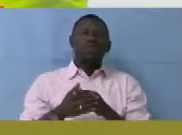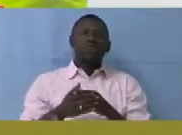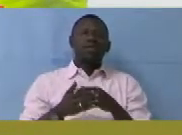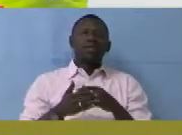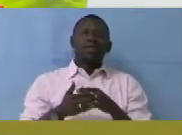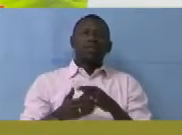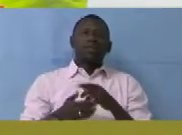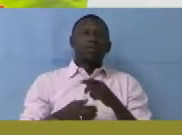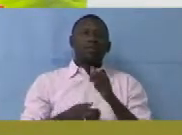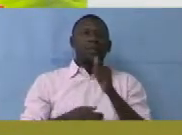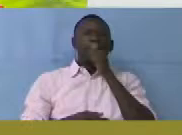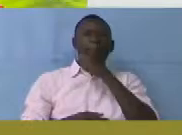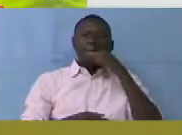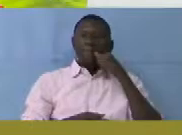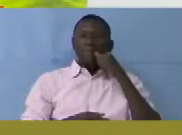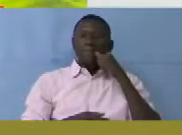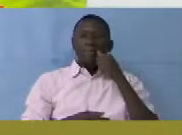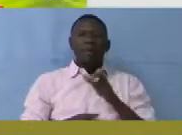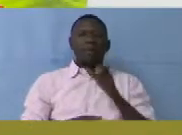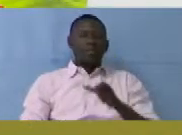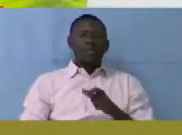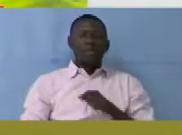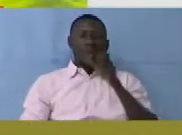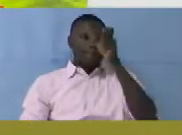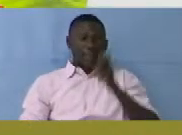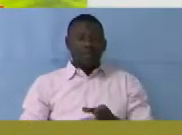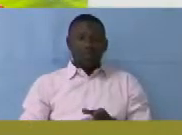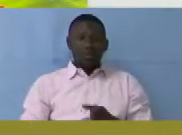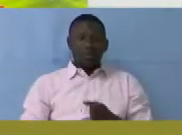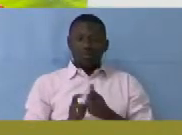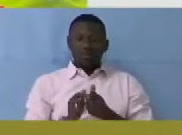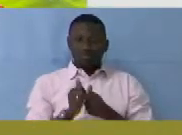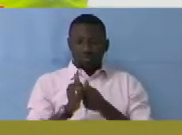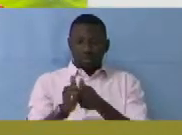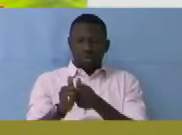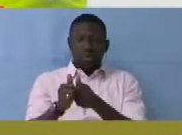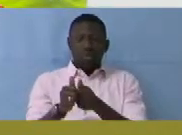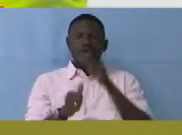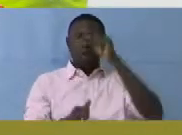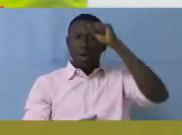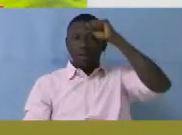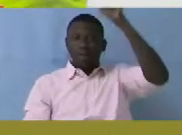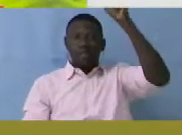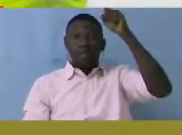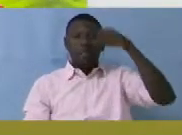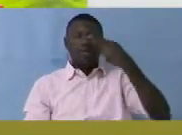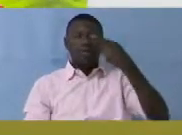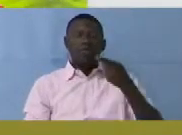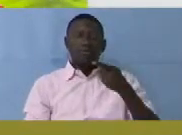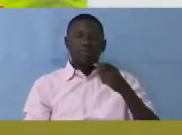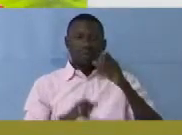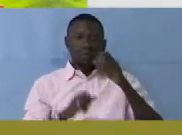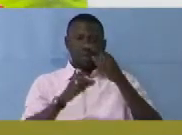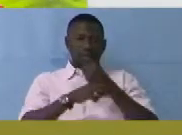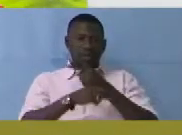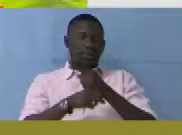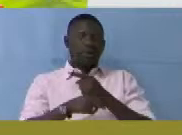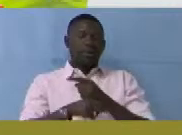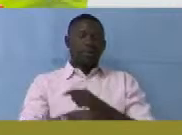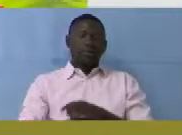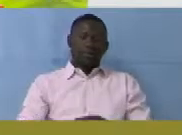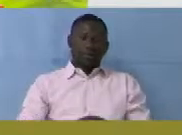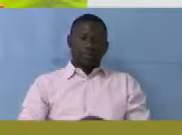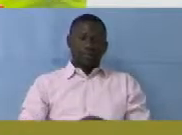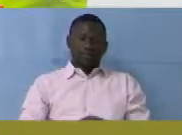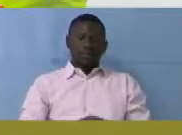bodyguard to the President of the Republic. To in a ten samba palace momento, yembula mulu